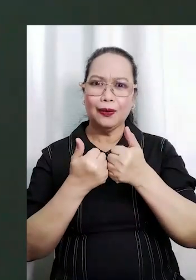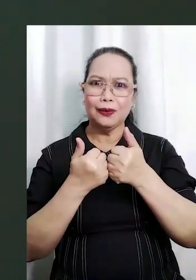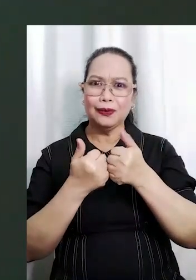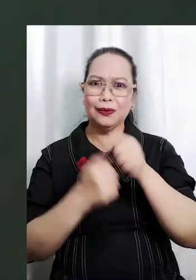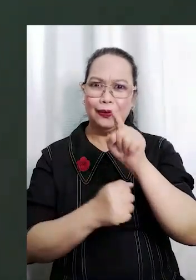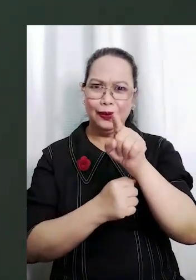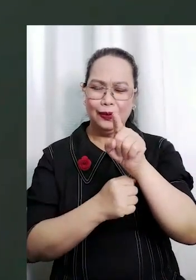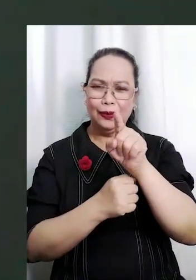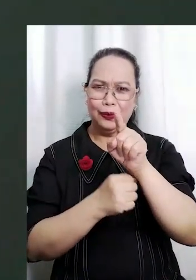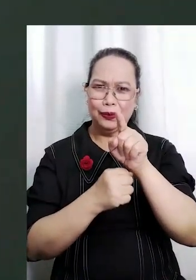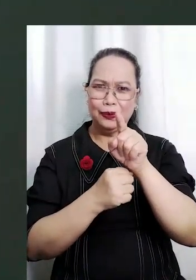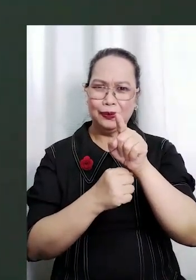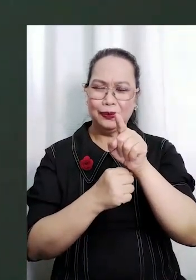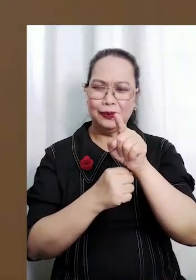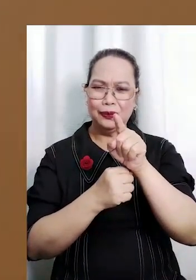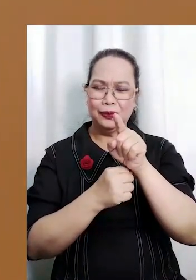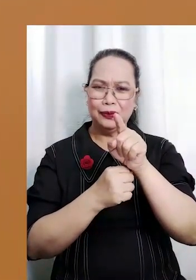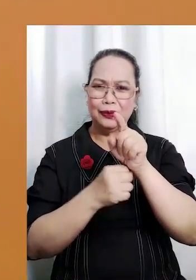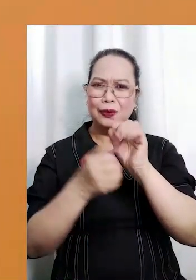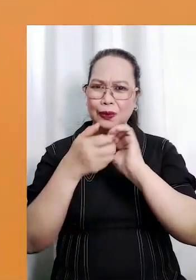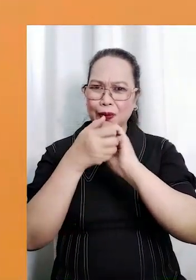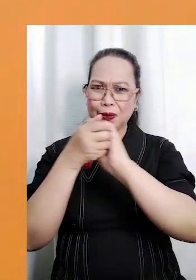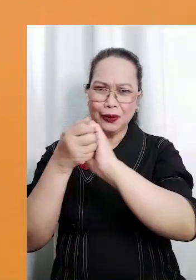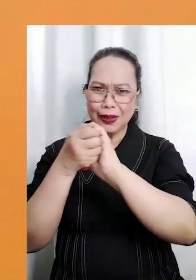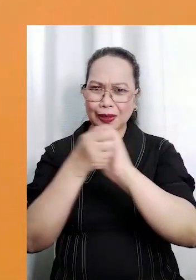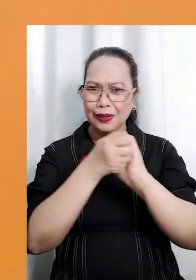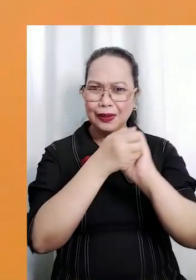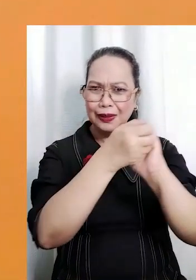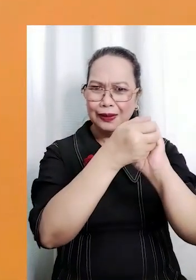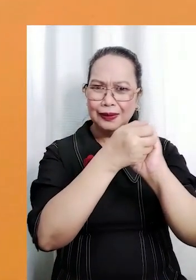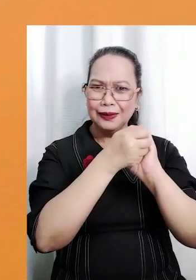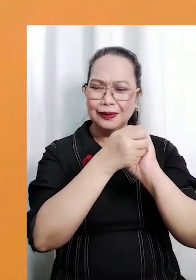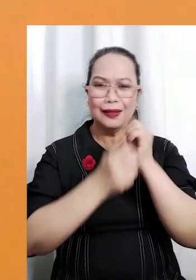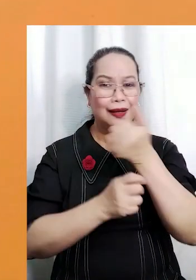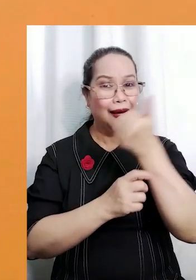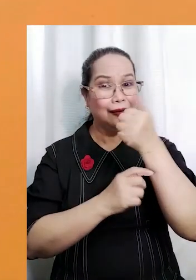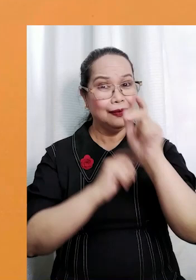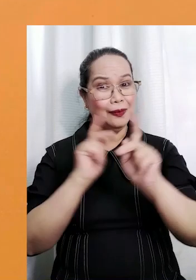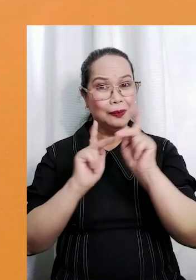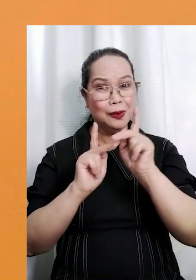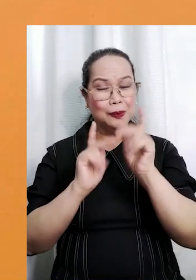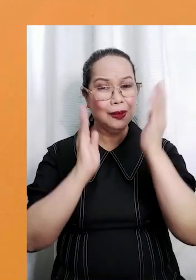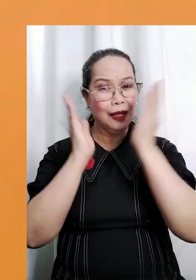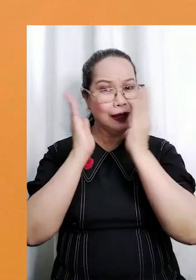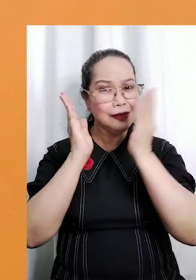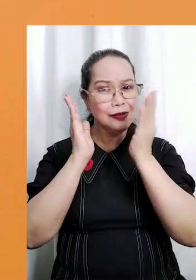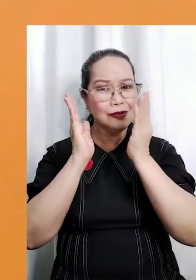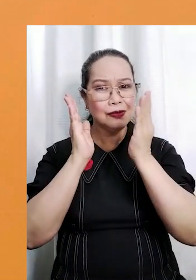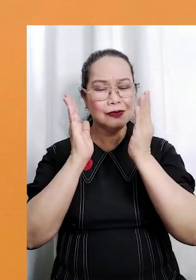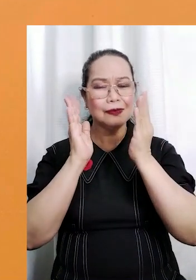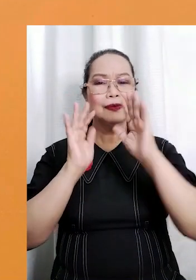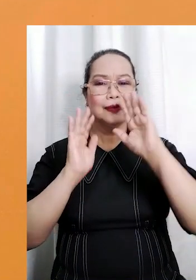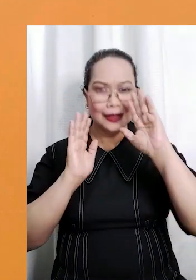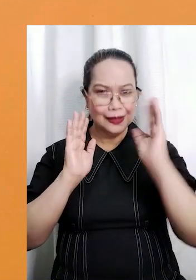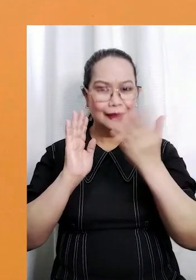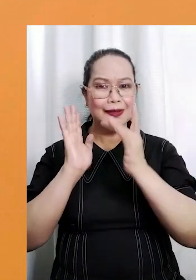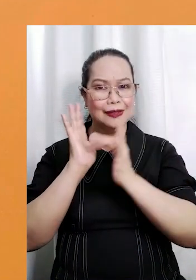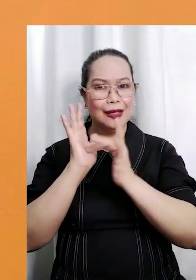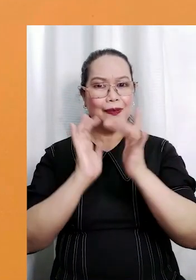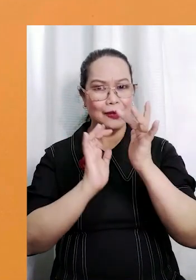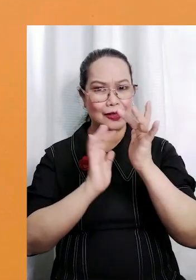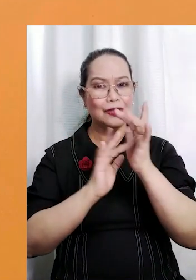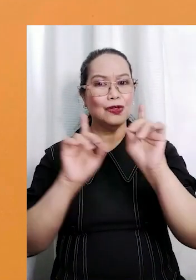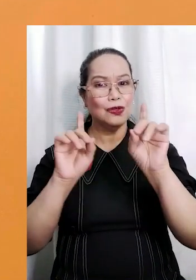we engage our neighbors? How do we engage other people and serve them like